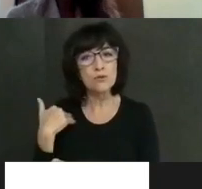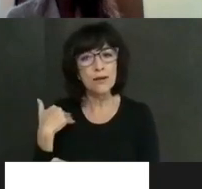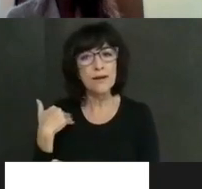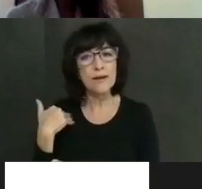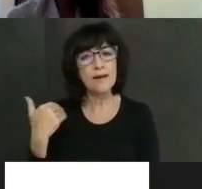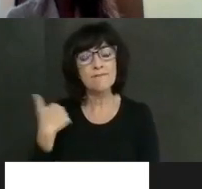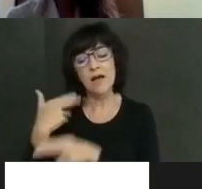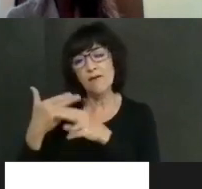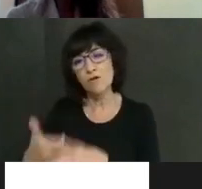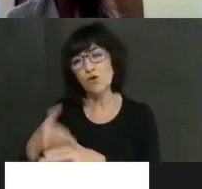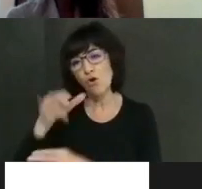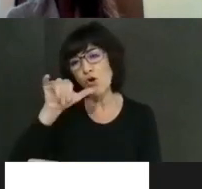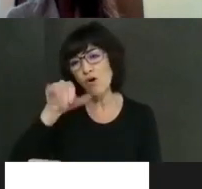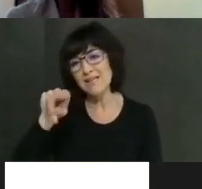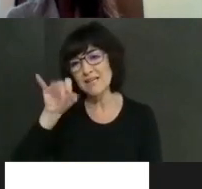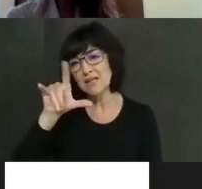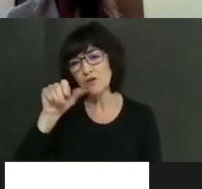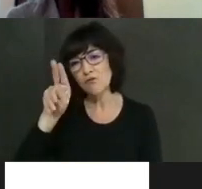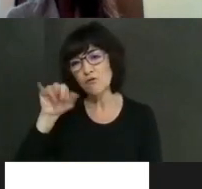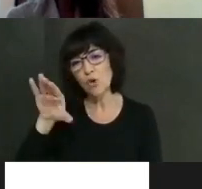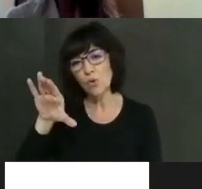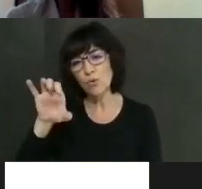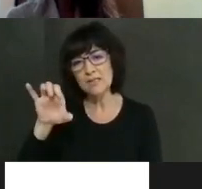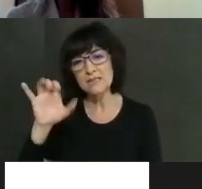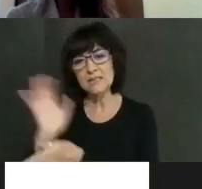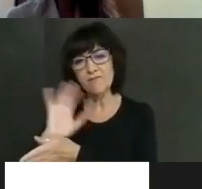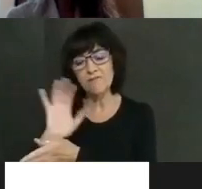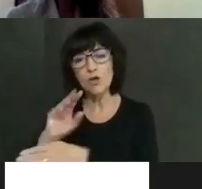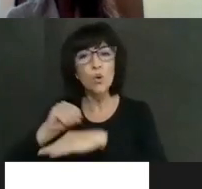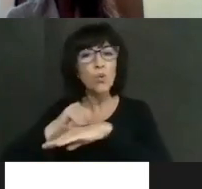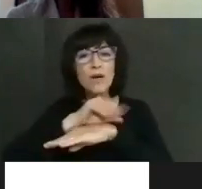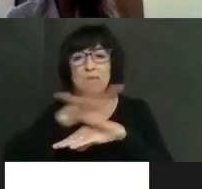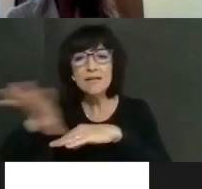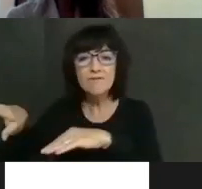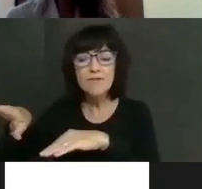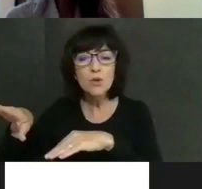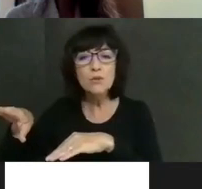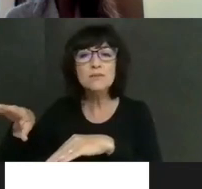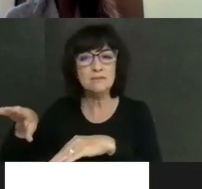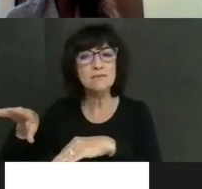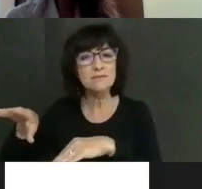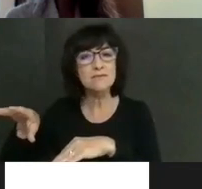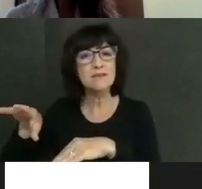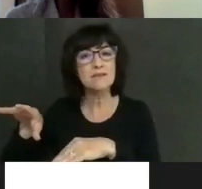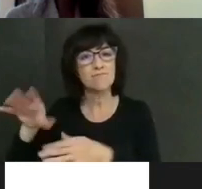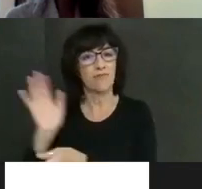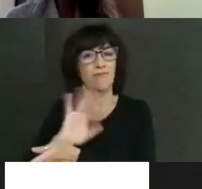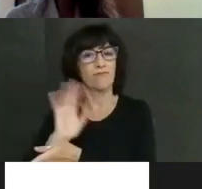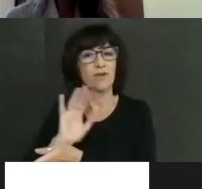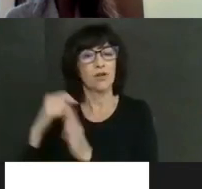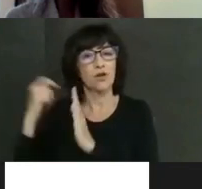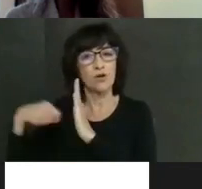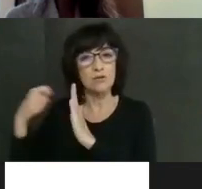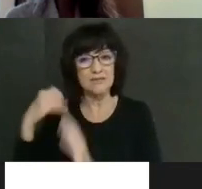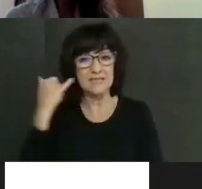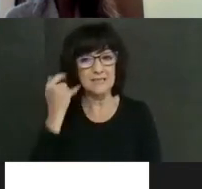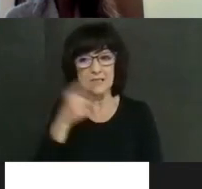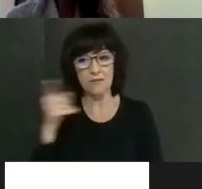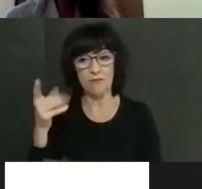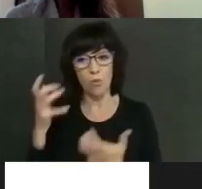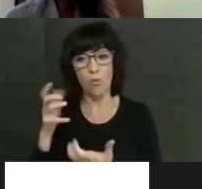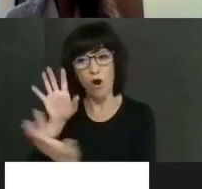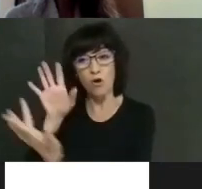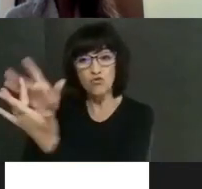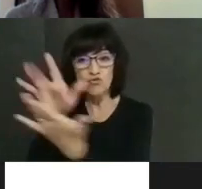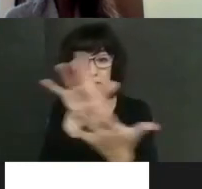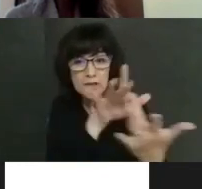influencer videos. There's somebody, if you or somebody from your organization would like to reach out to folks in the disability community and